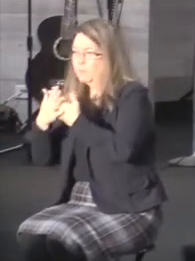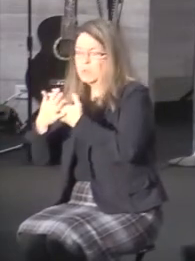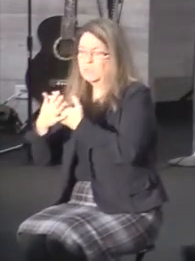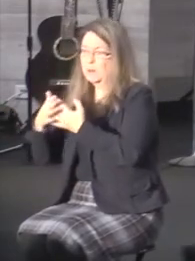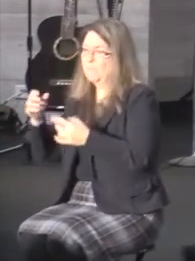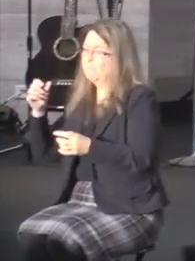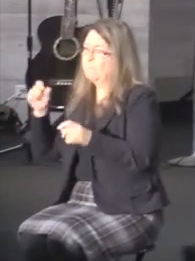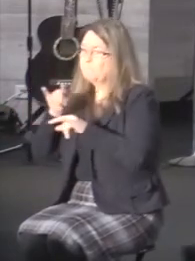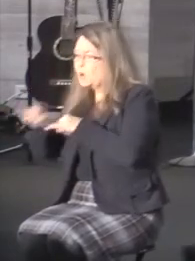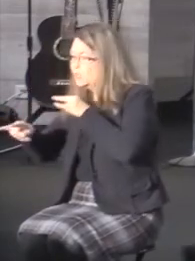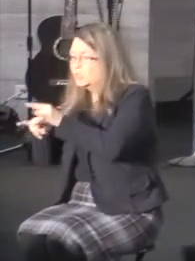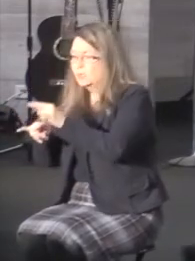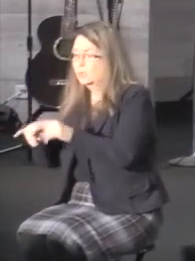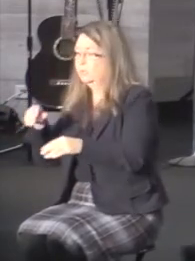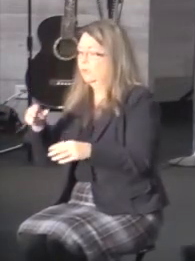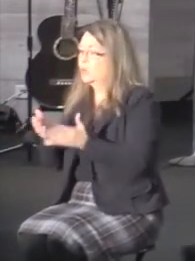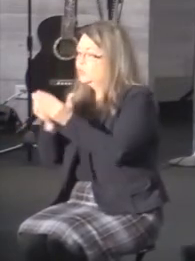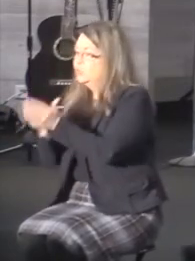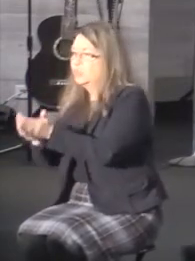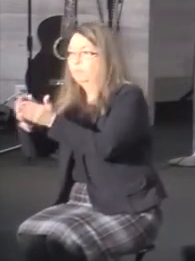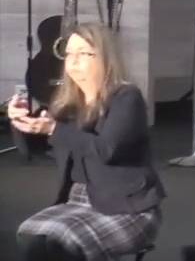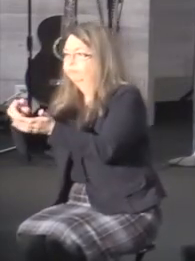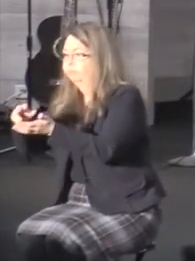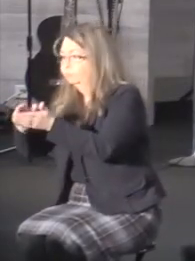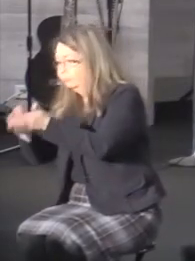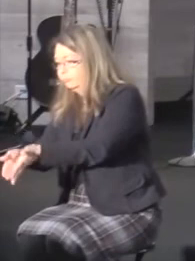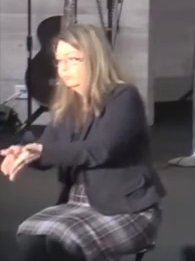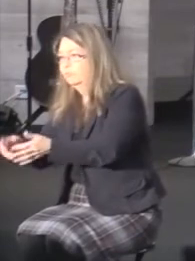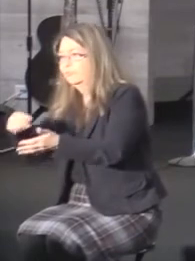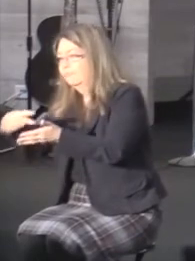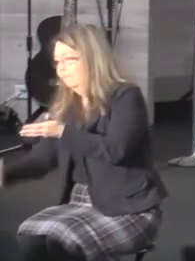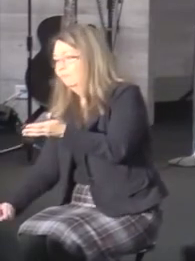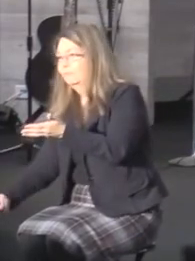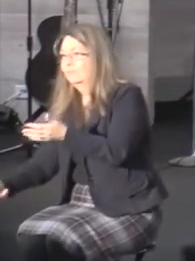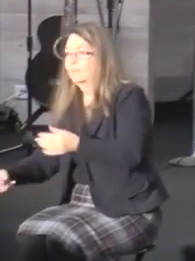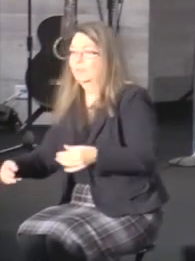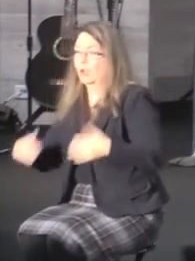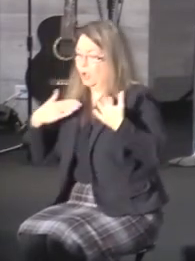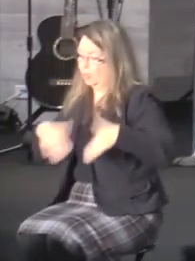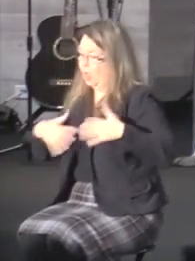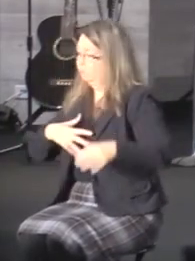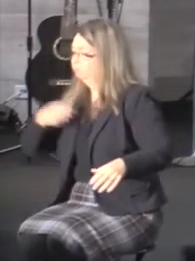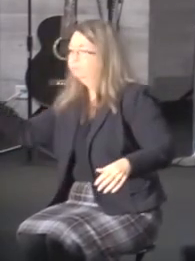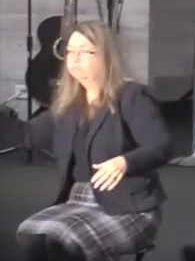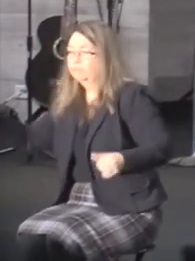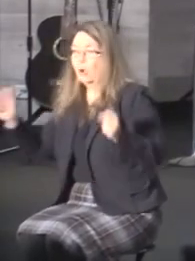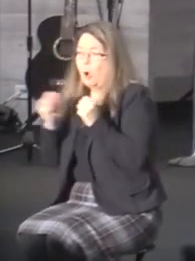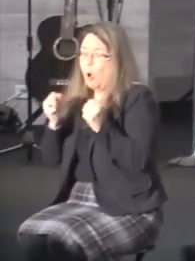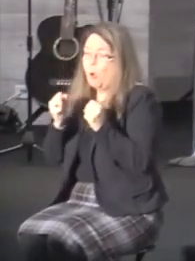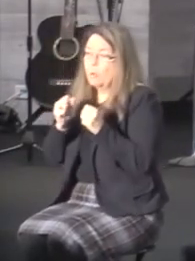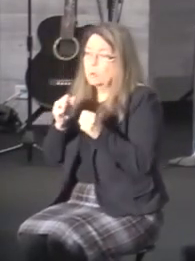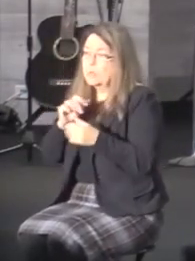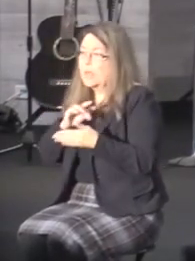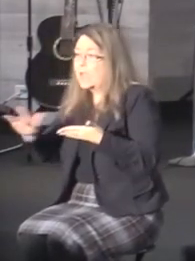Paul's been shipwrecked. He was on a ship and he was sailing to Rome and he got shipwrecked and his clothes were stripped from him. I mean, he's cold and he's naked. I